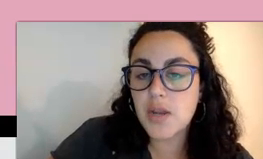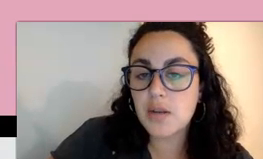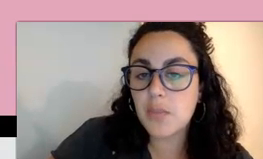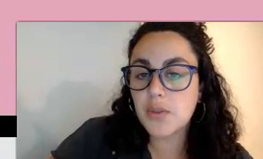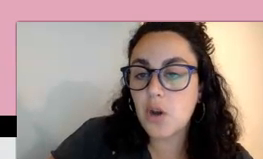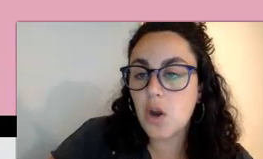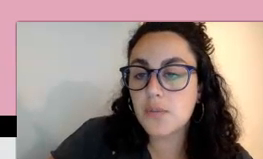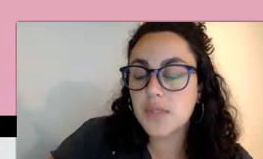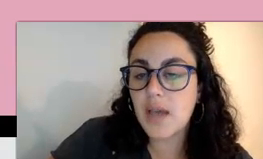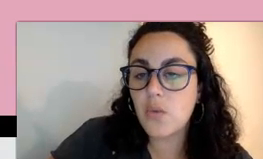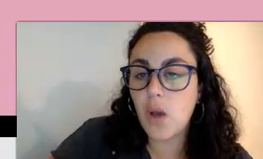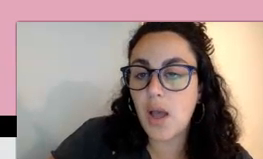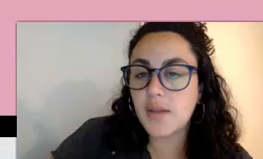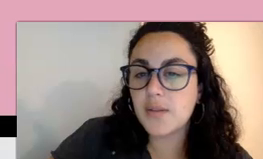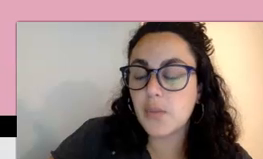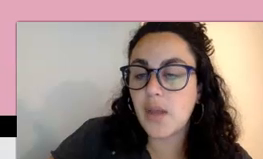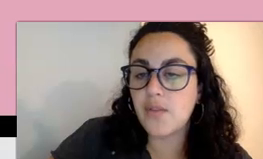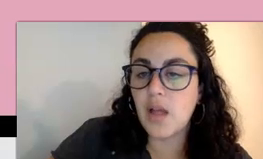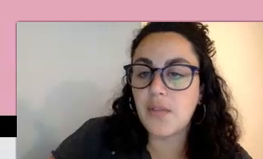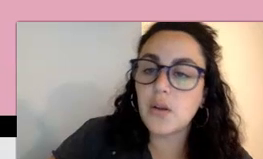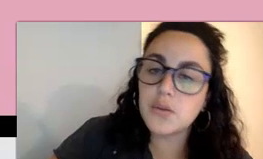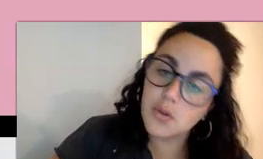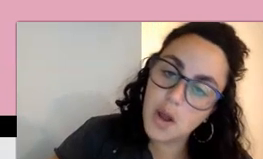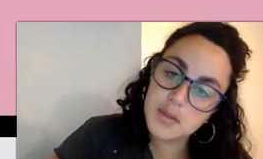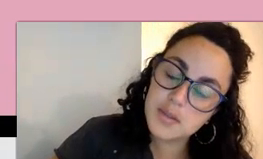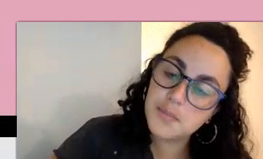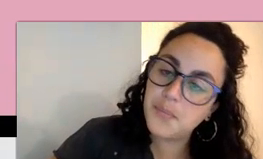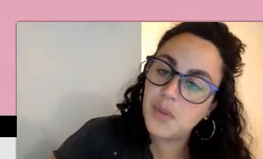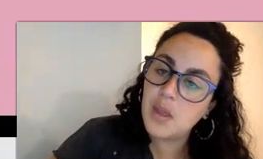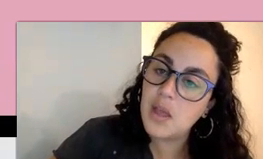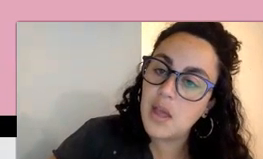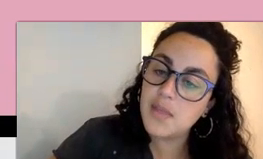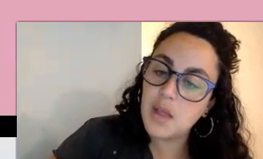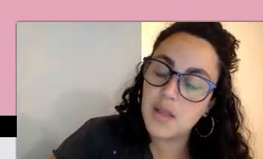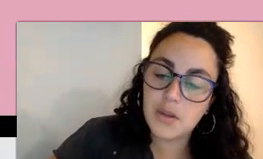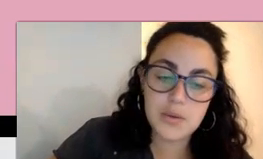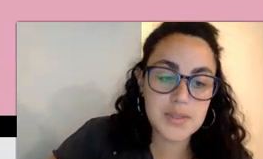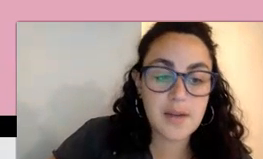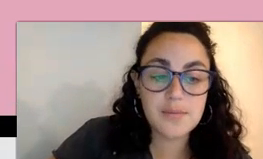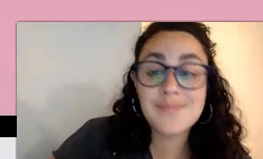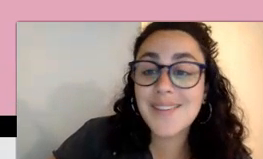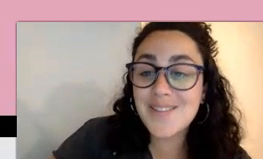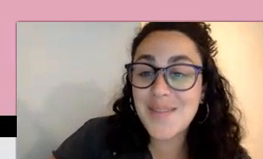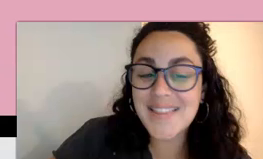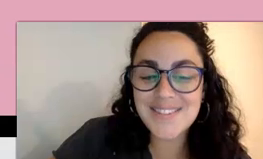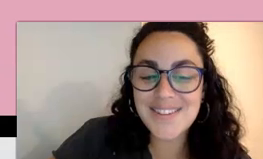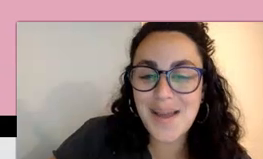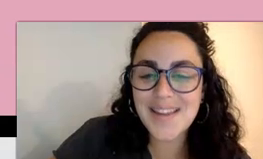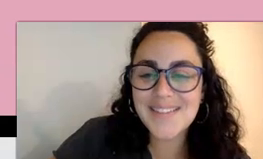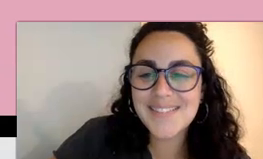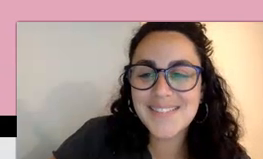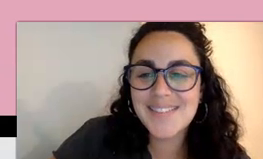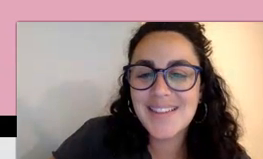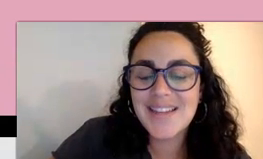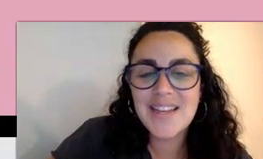up straight and put your arms out wide. So we have the line that goes across and the line that goes down. Can you make this with your